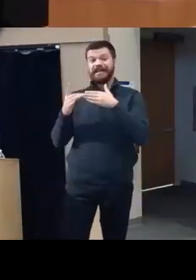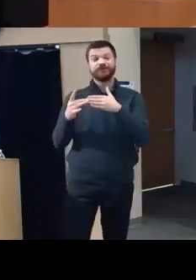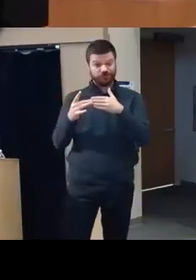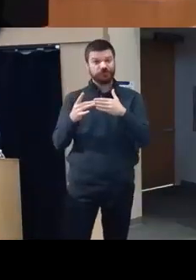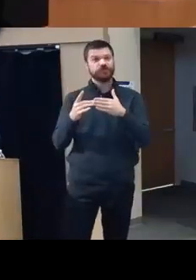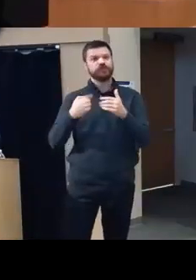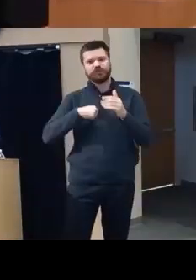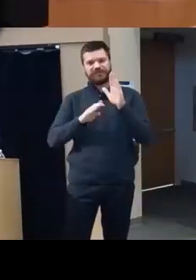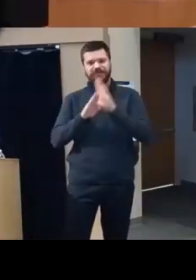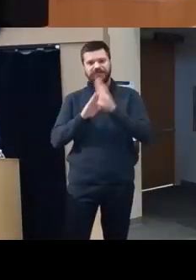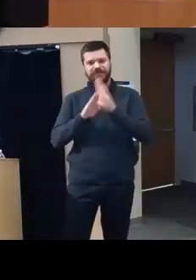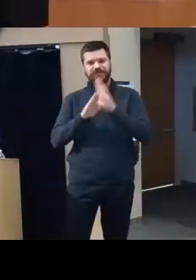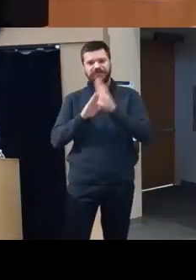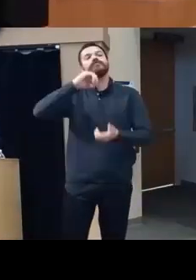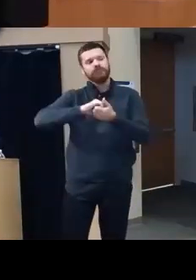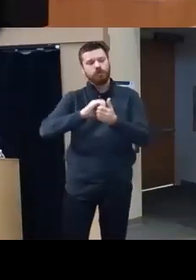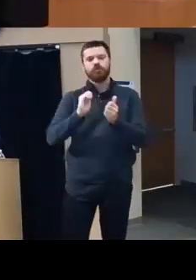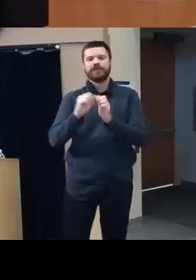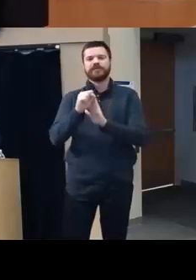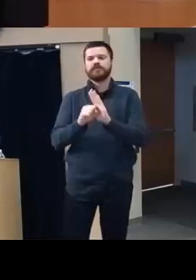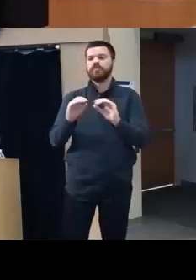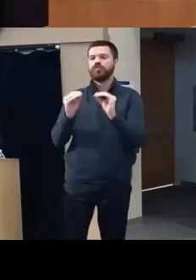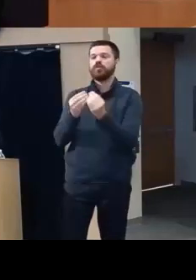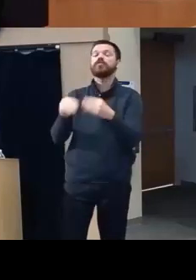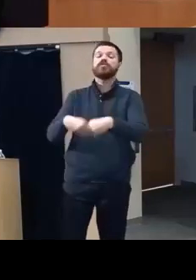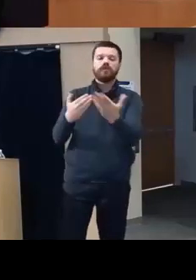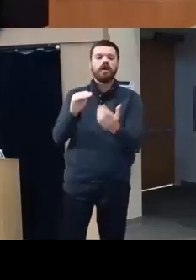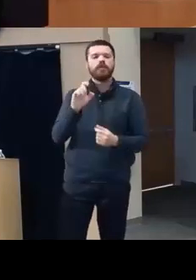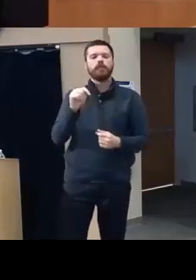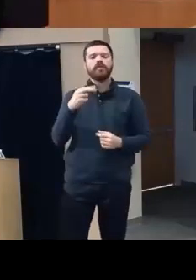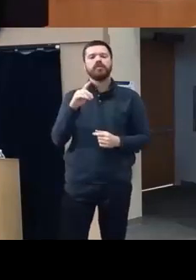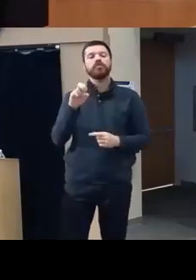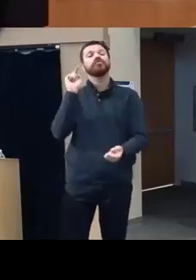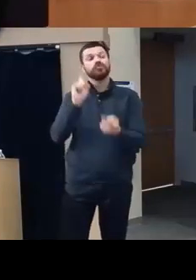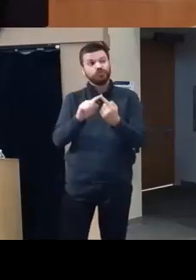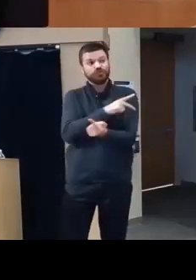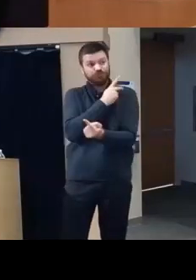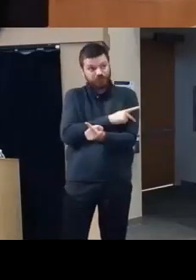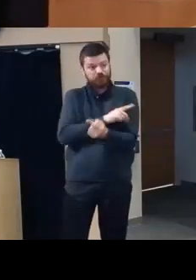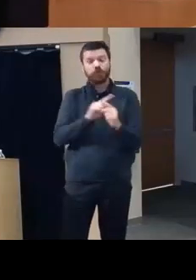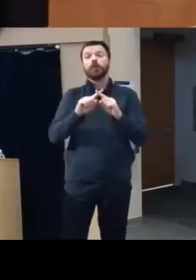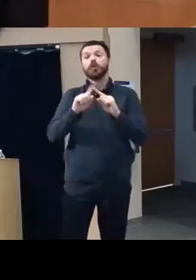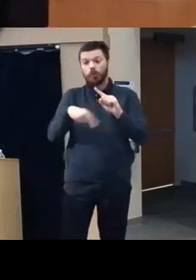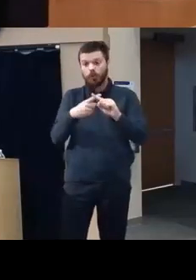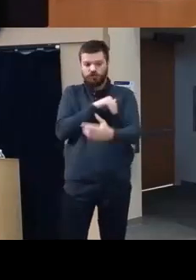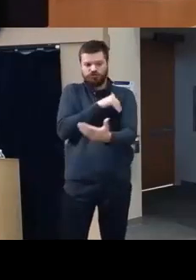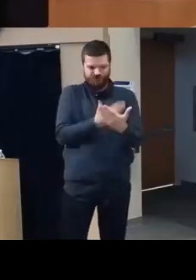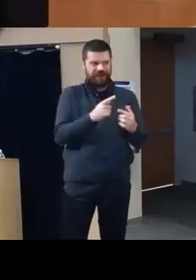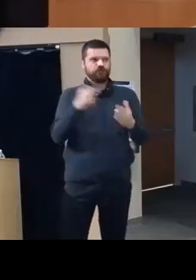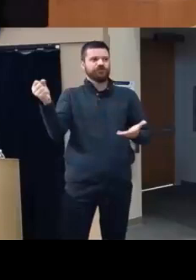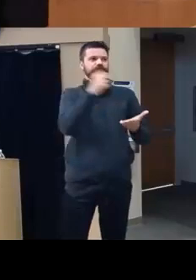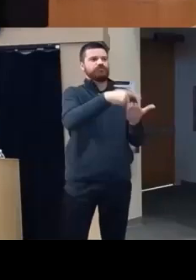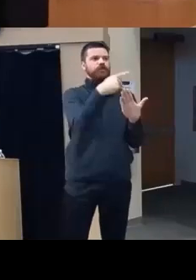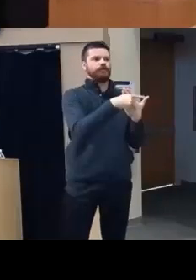first of its kind partnership with the state organization to provide methadone to patients as they are admitted to an inpatient program. That